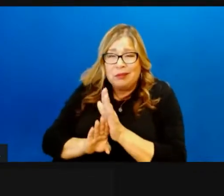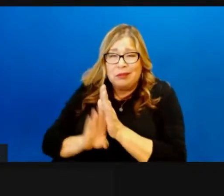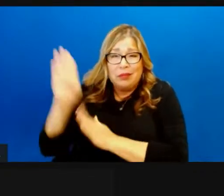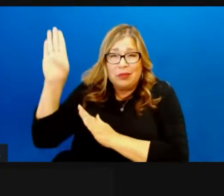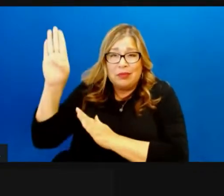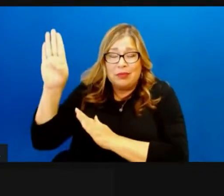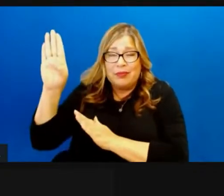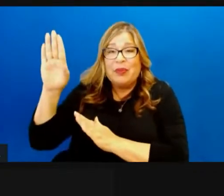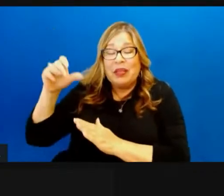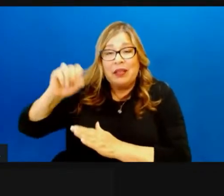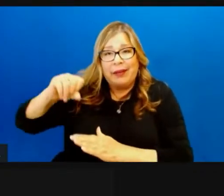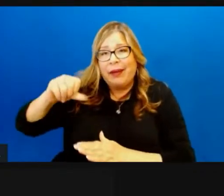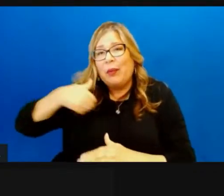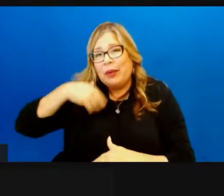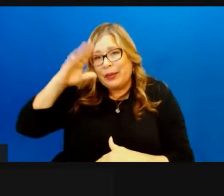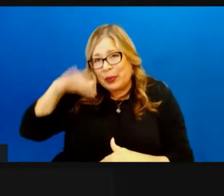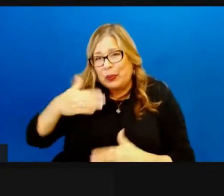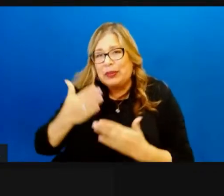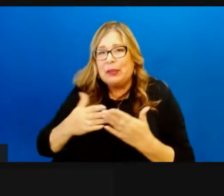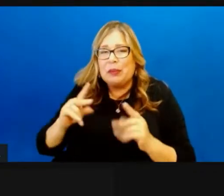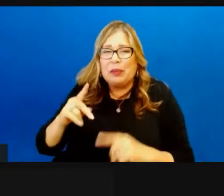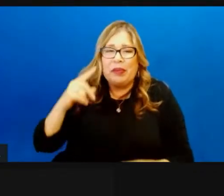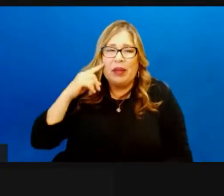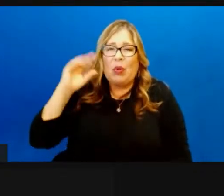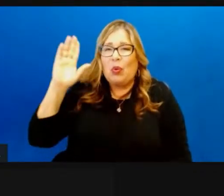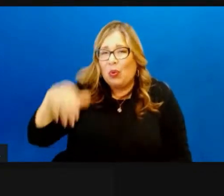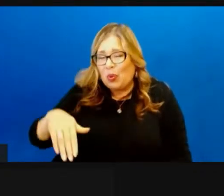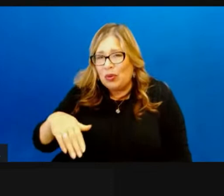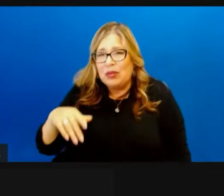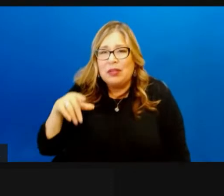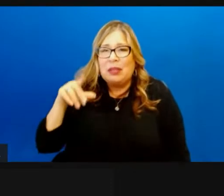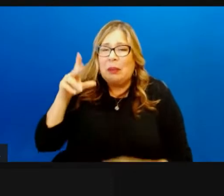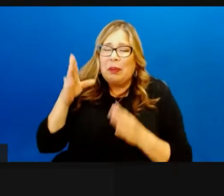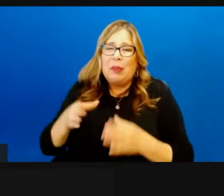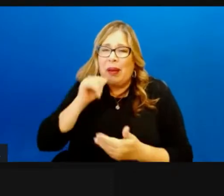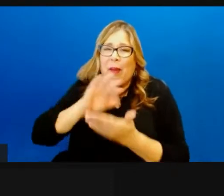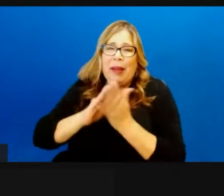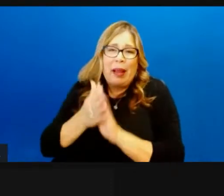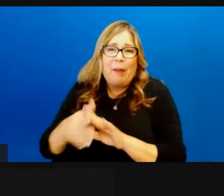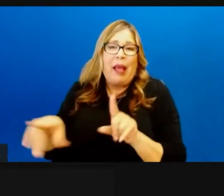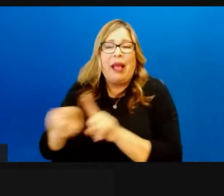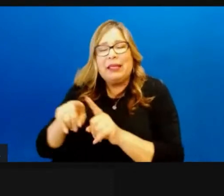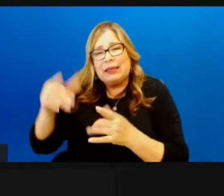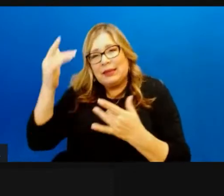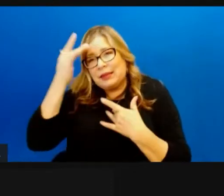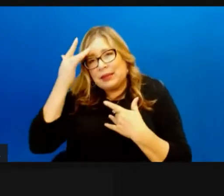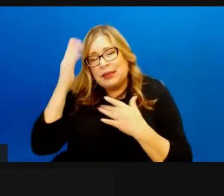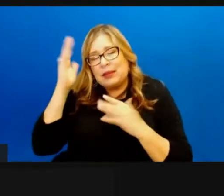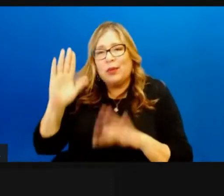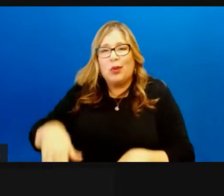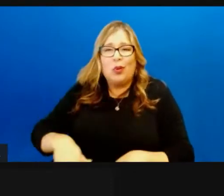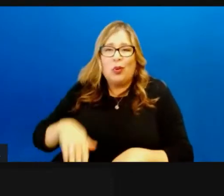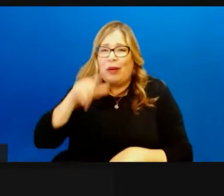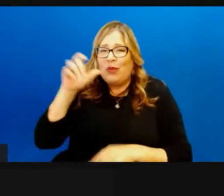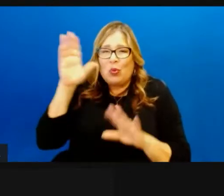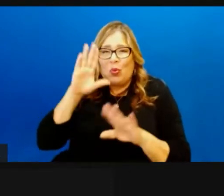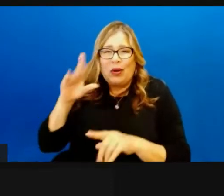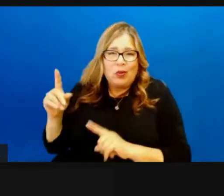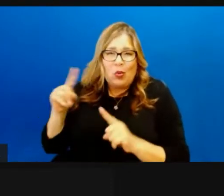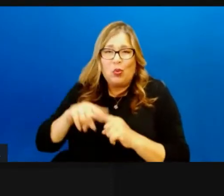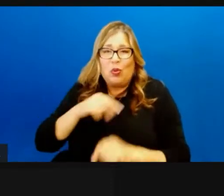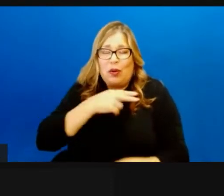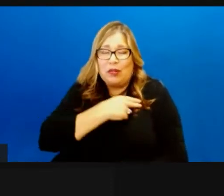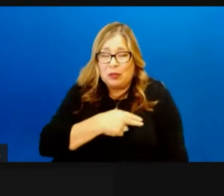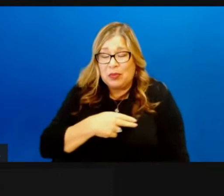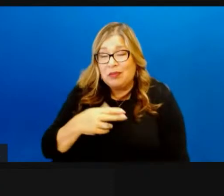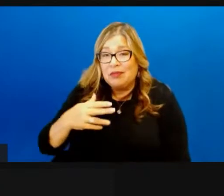hat on, well, people don't become as sick. People don't have to worry about being hospitalized. There may be some truth to that. And we